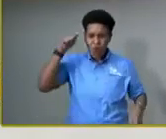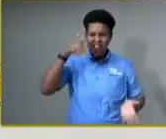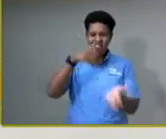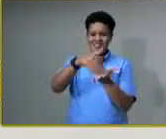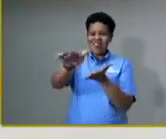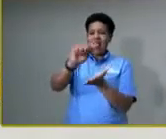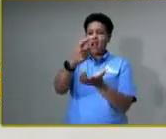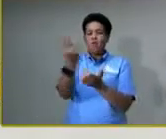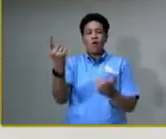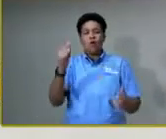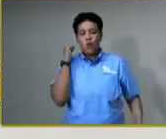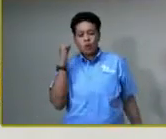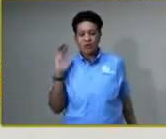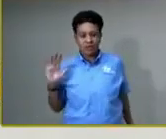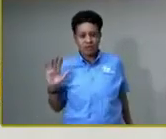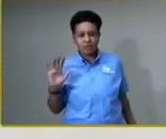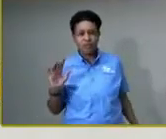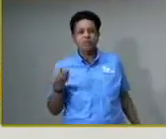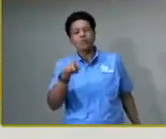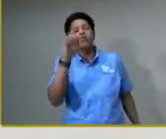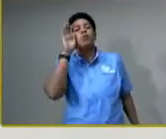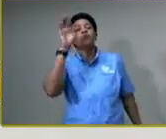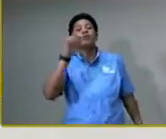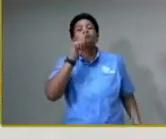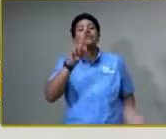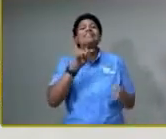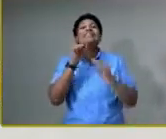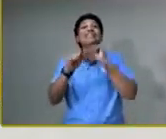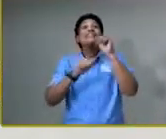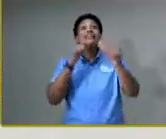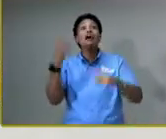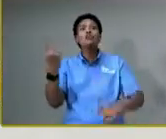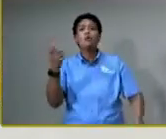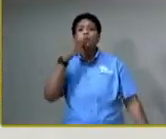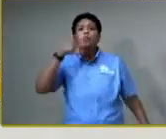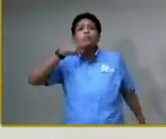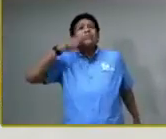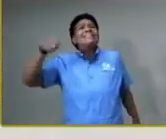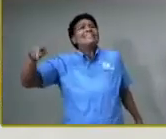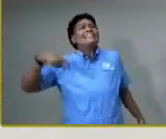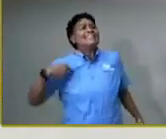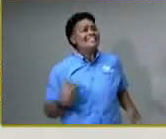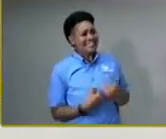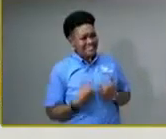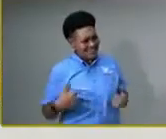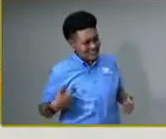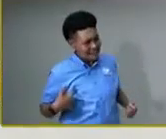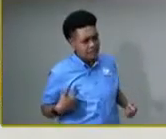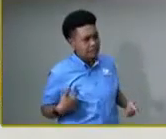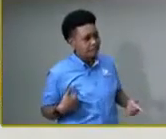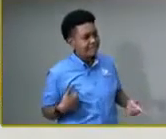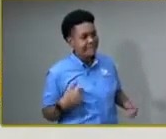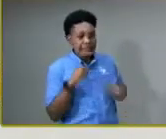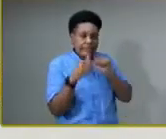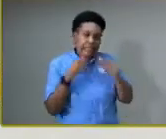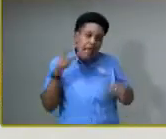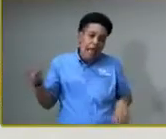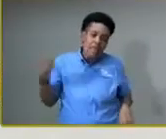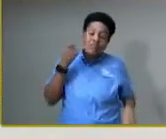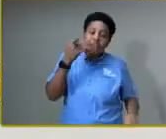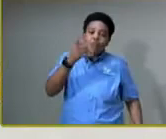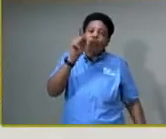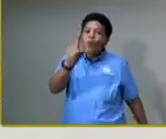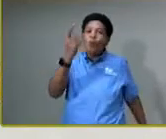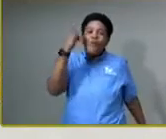away, in a sense, you would be depriving someone who really needs the help if you